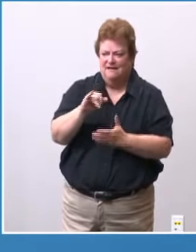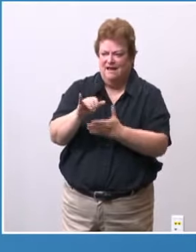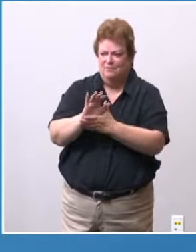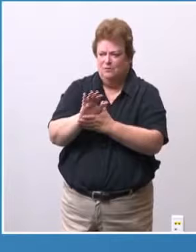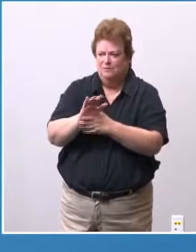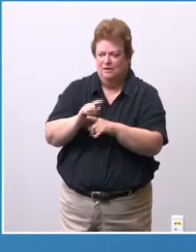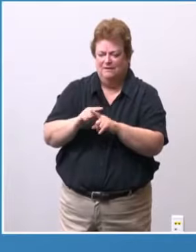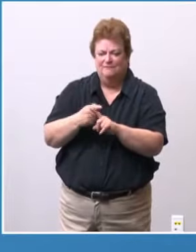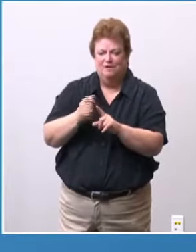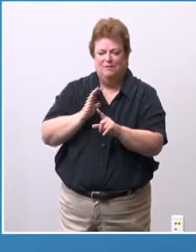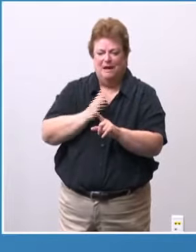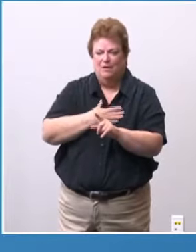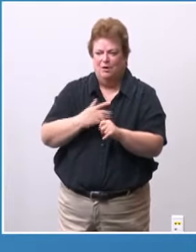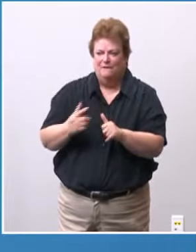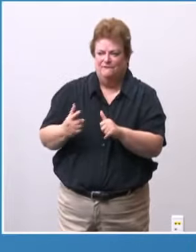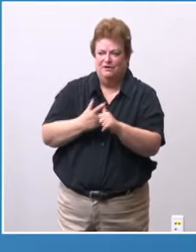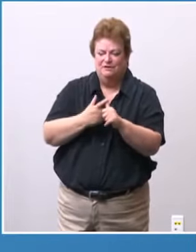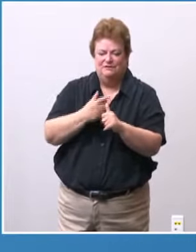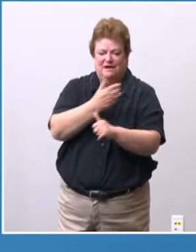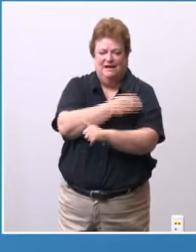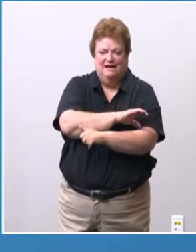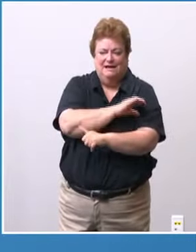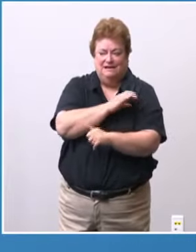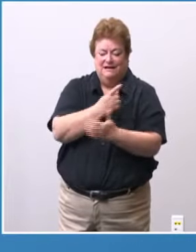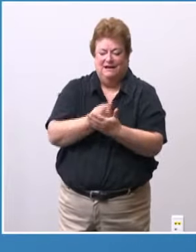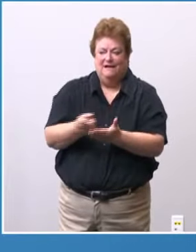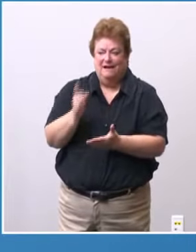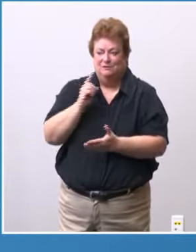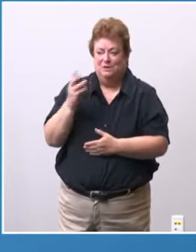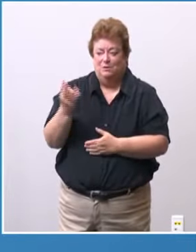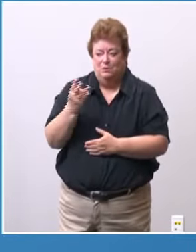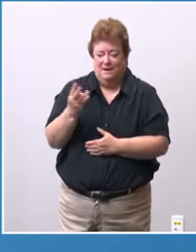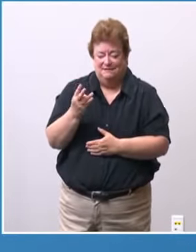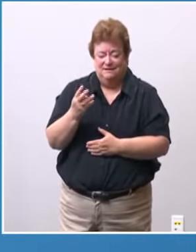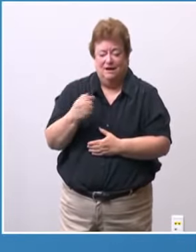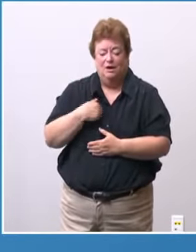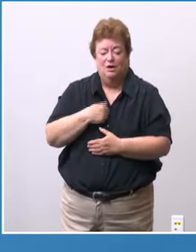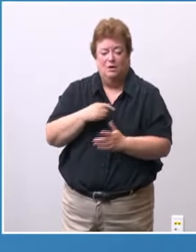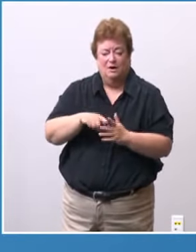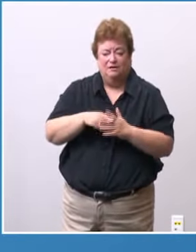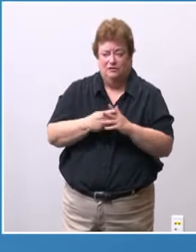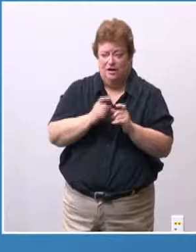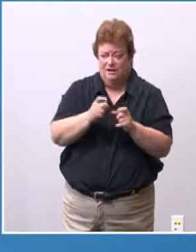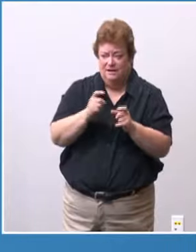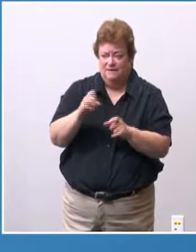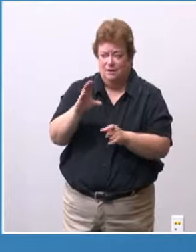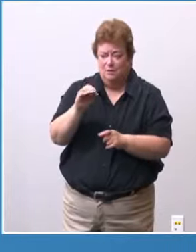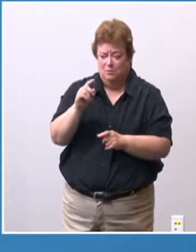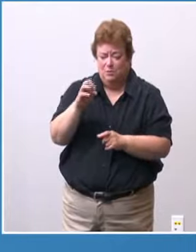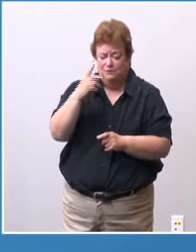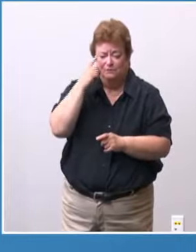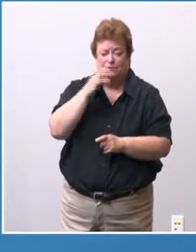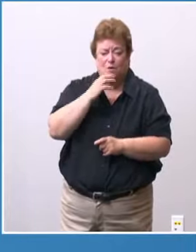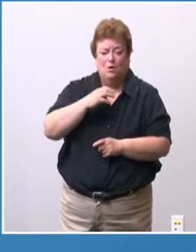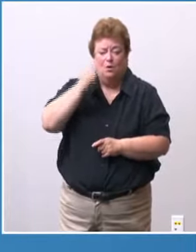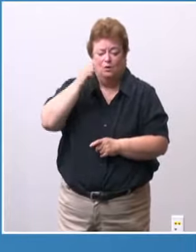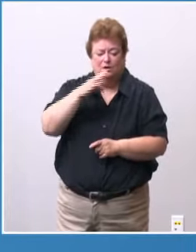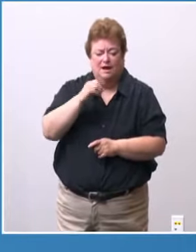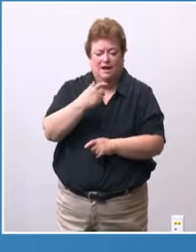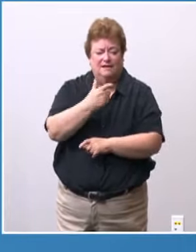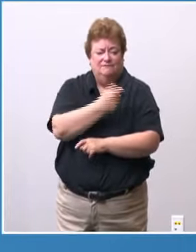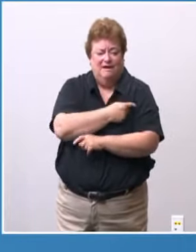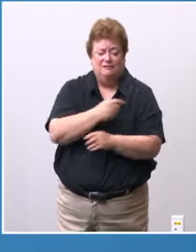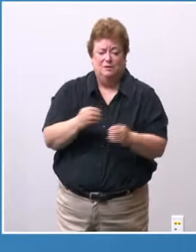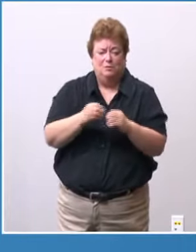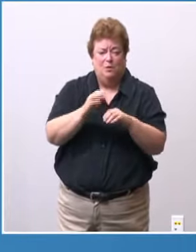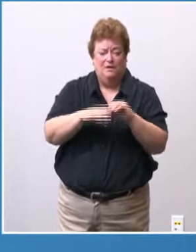from our first clinic last Wednesday. We started offering boosters to older adults and vaccinated more than